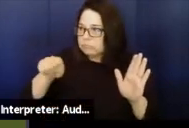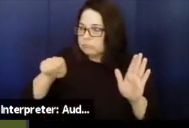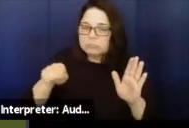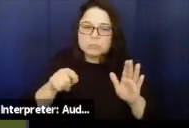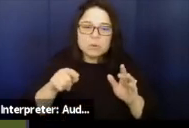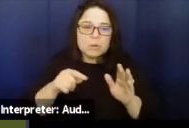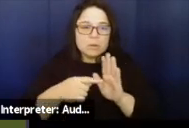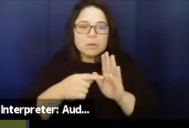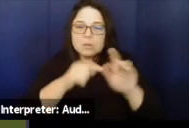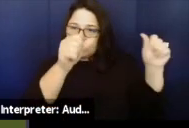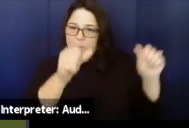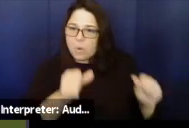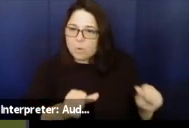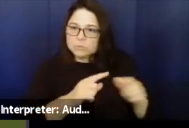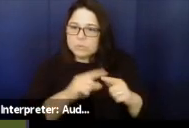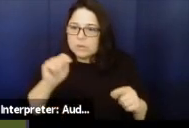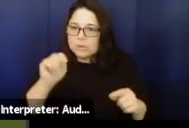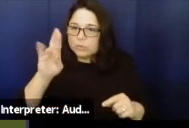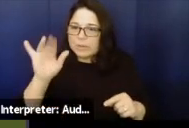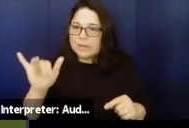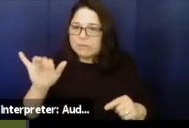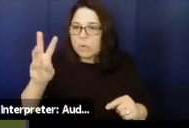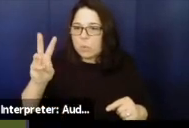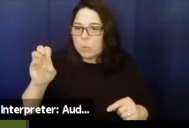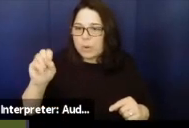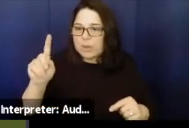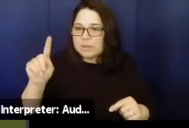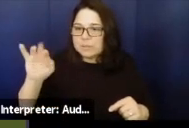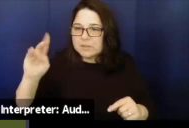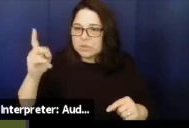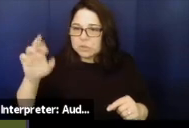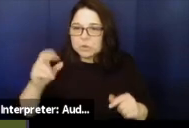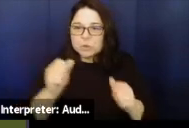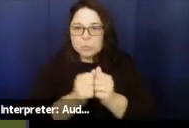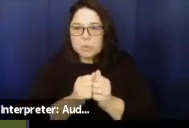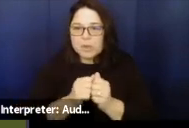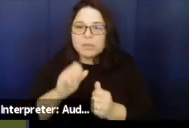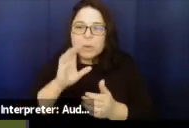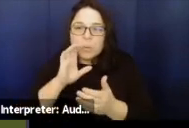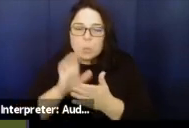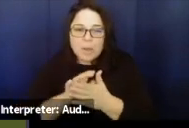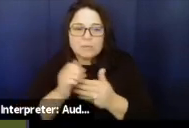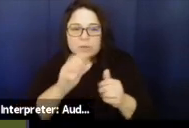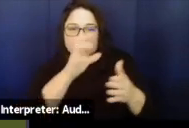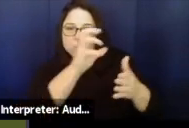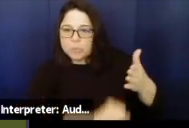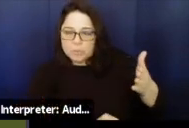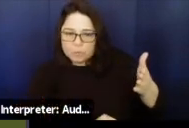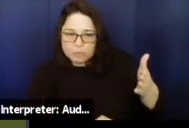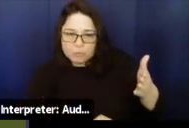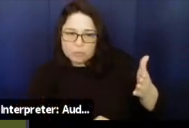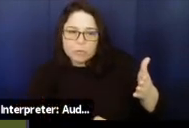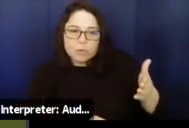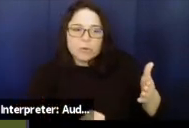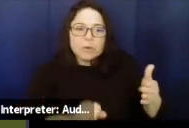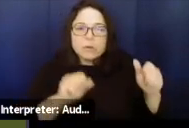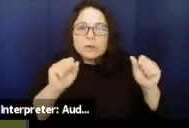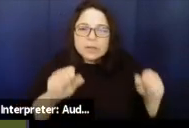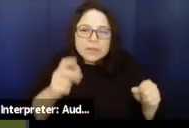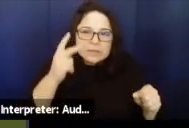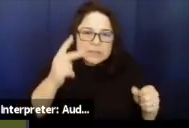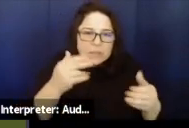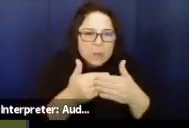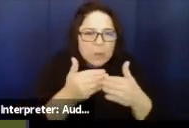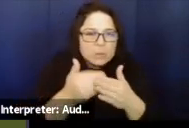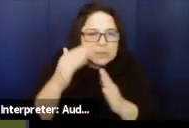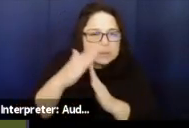the wall with a Dutch housewife starting to remove it. If you look closely up